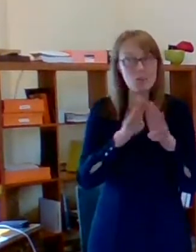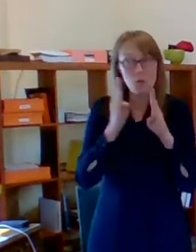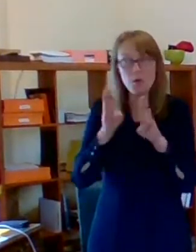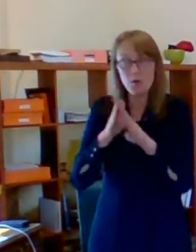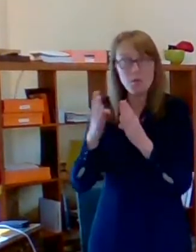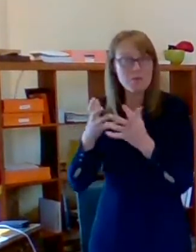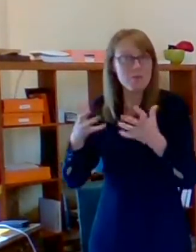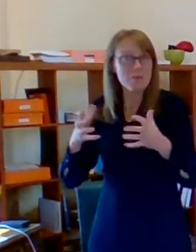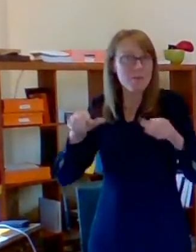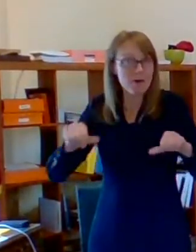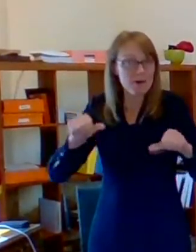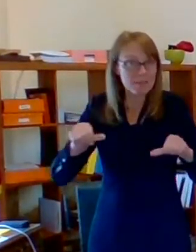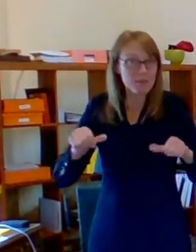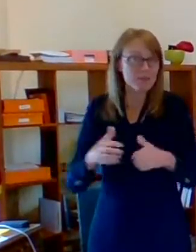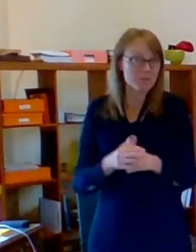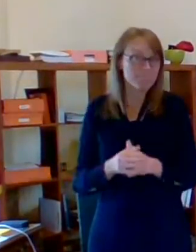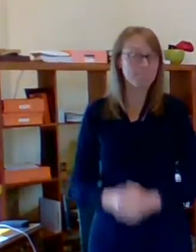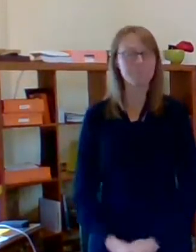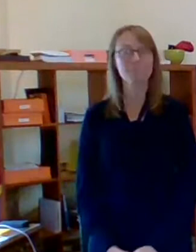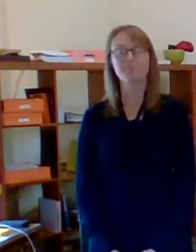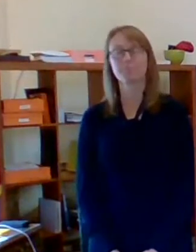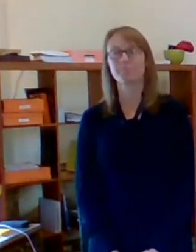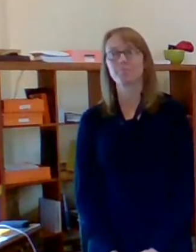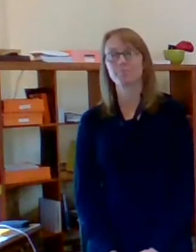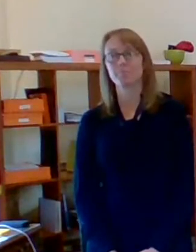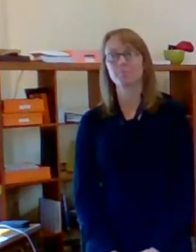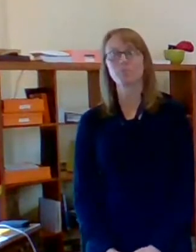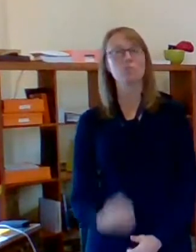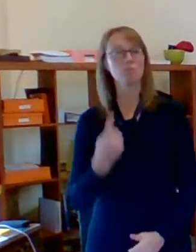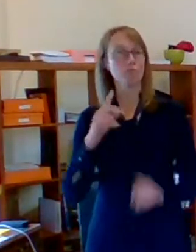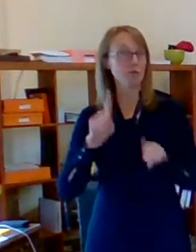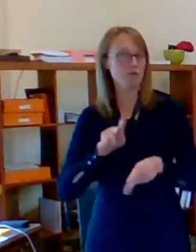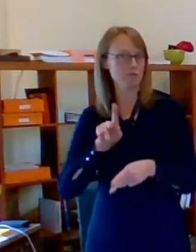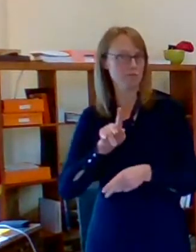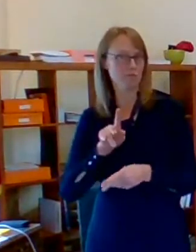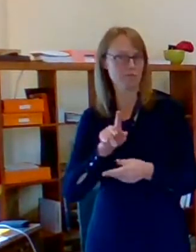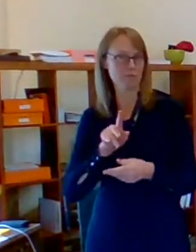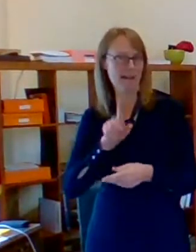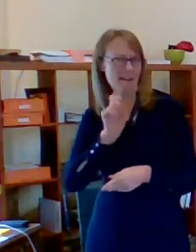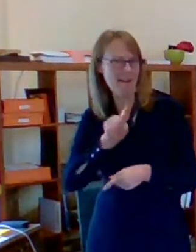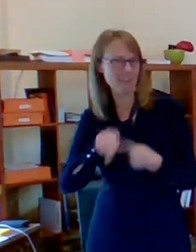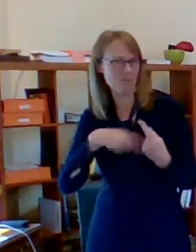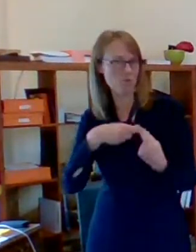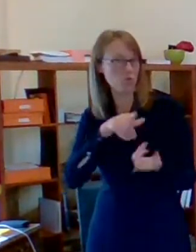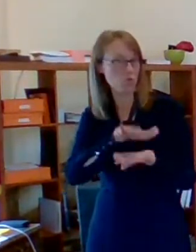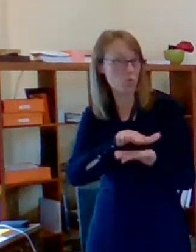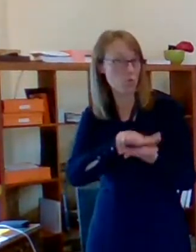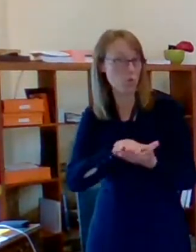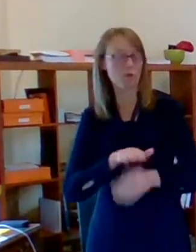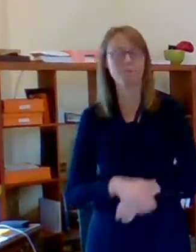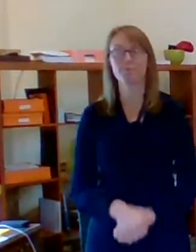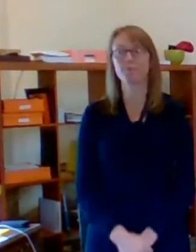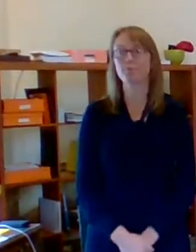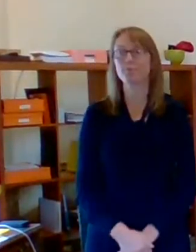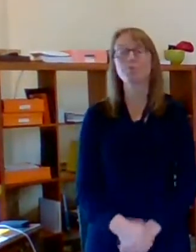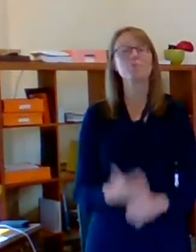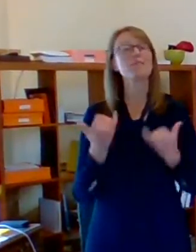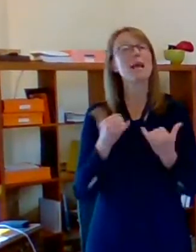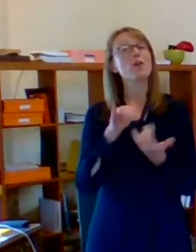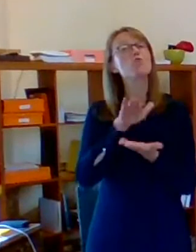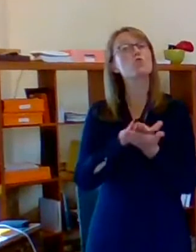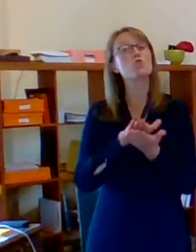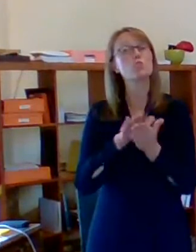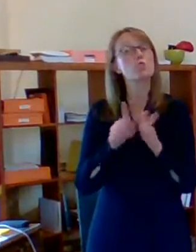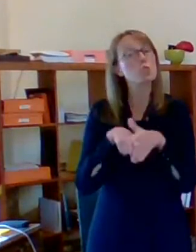about schools, Mayor. Kathy's question: have we had cases as schools have slowly returned to a little bit of in-person